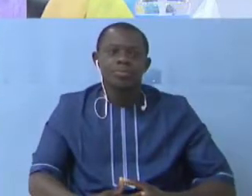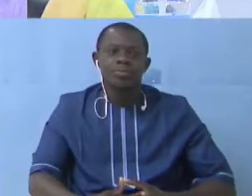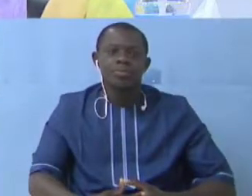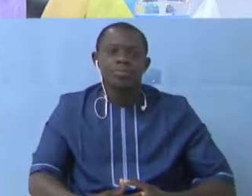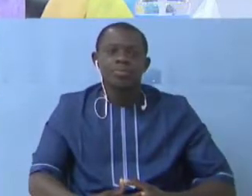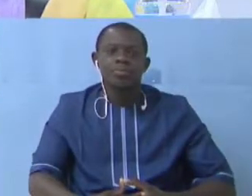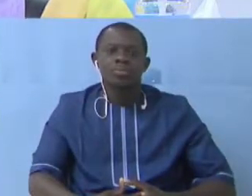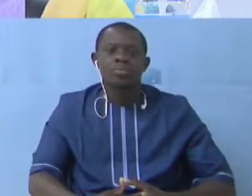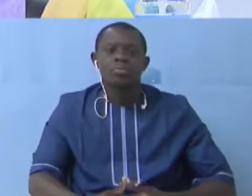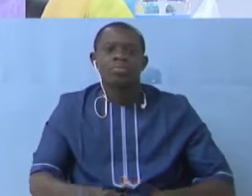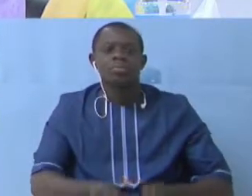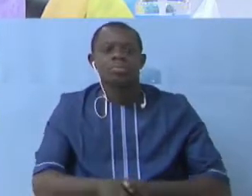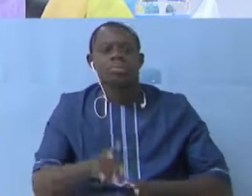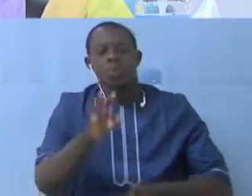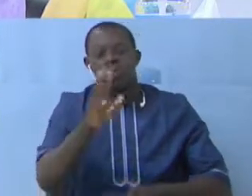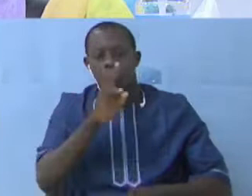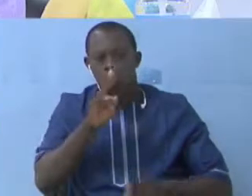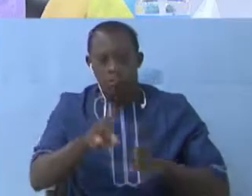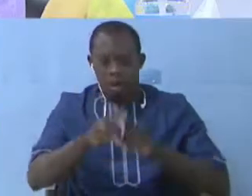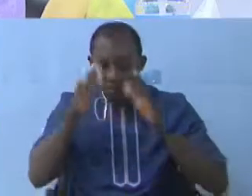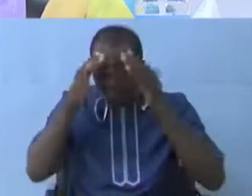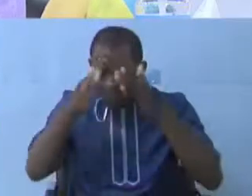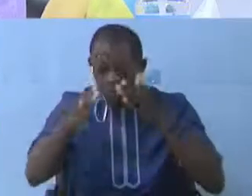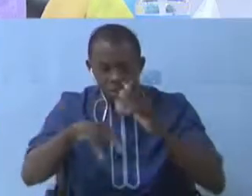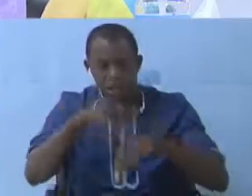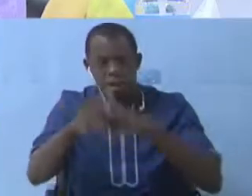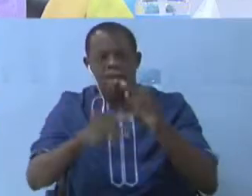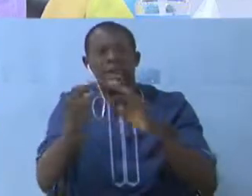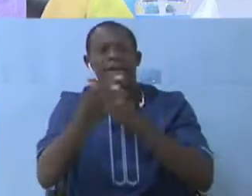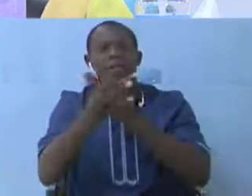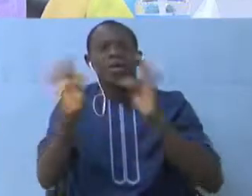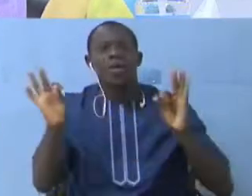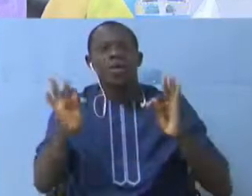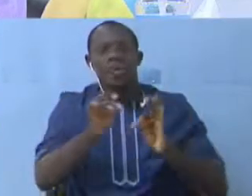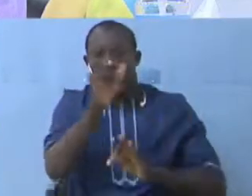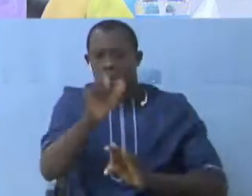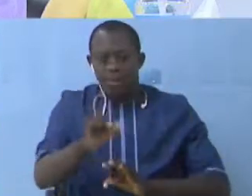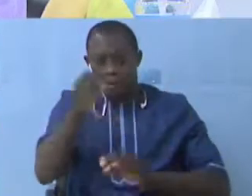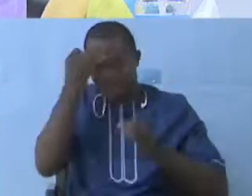Focusing on freedom of expression and access to information.